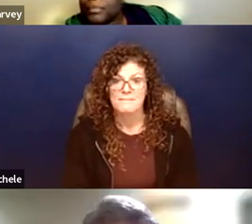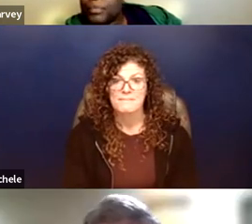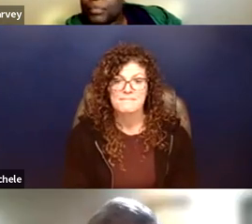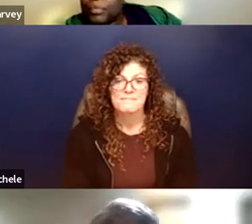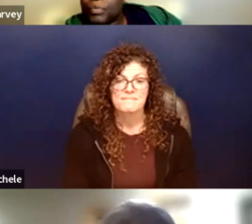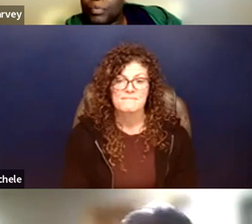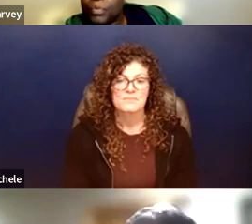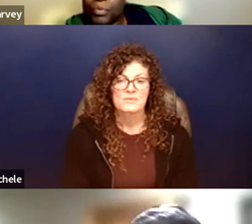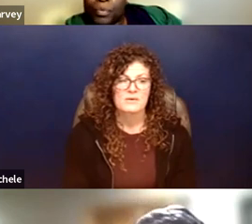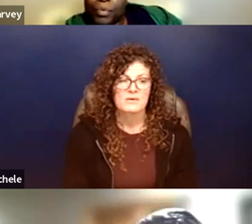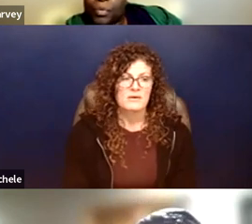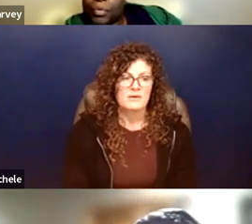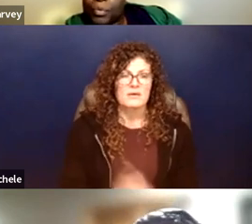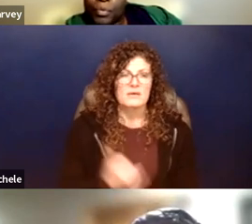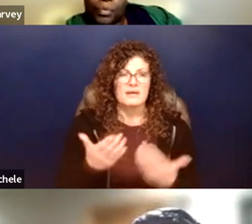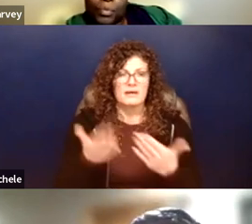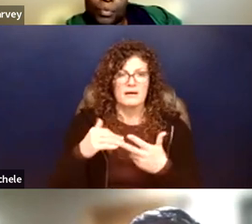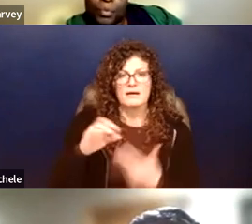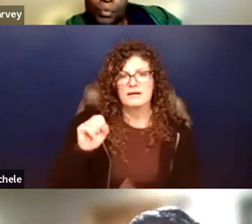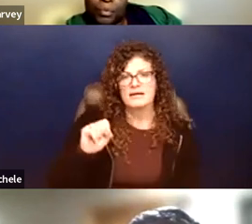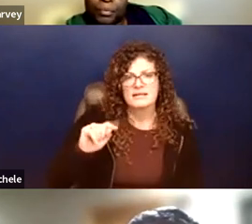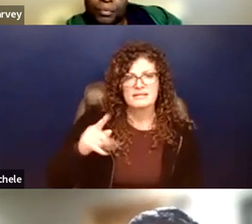Stephanie Rodriguez Ruiz next.